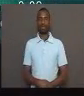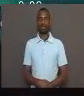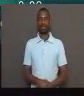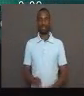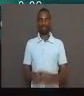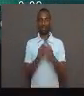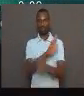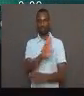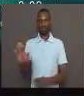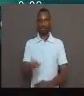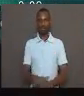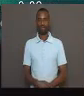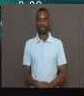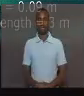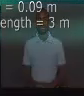Begin.